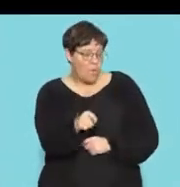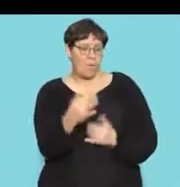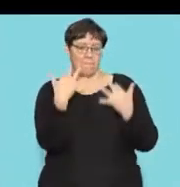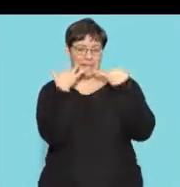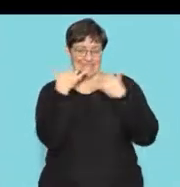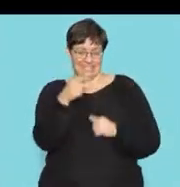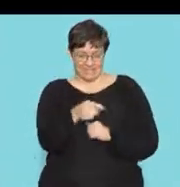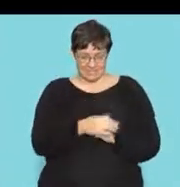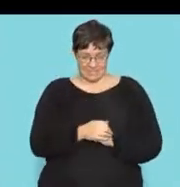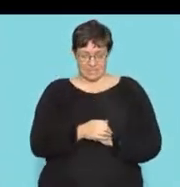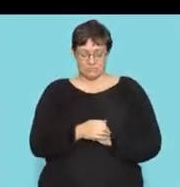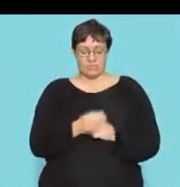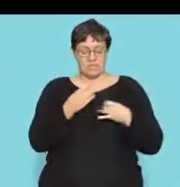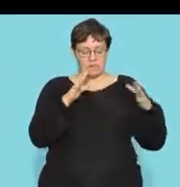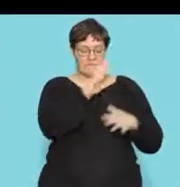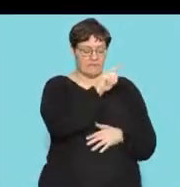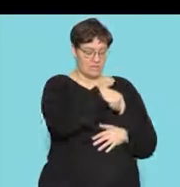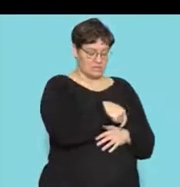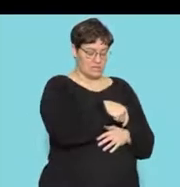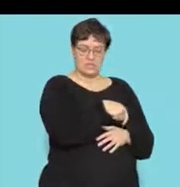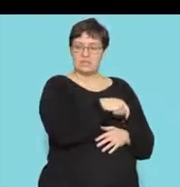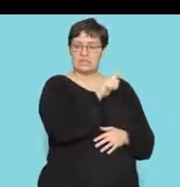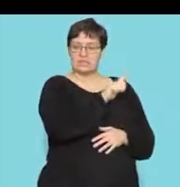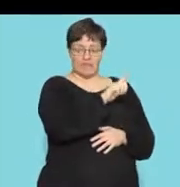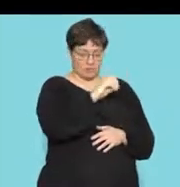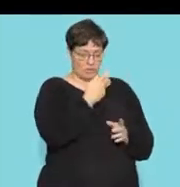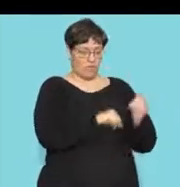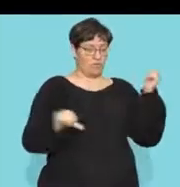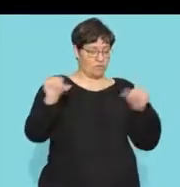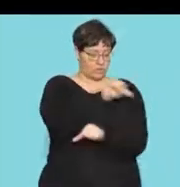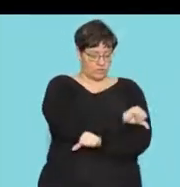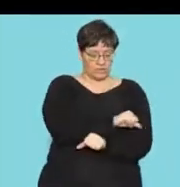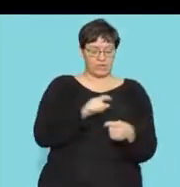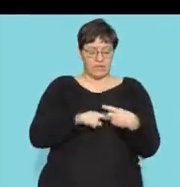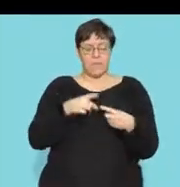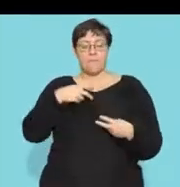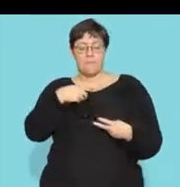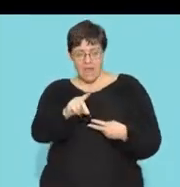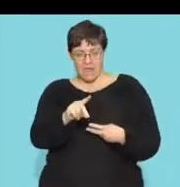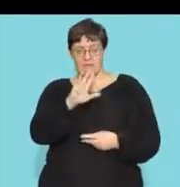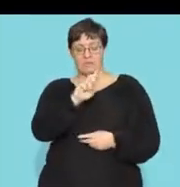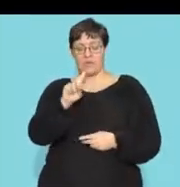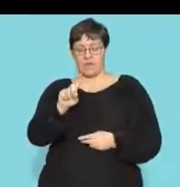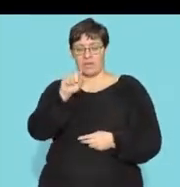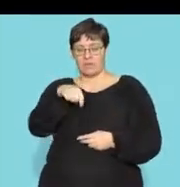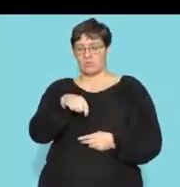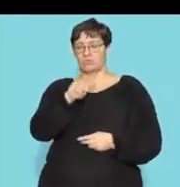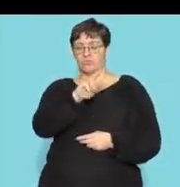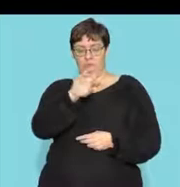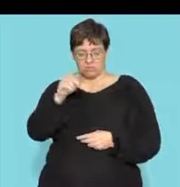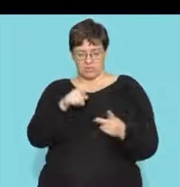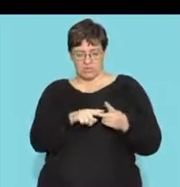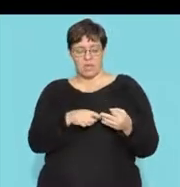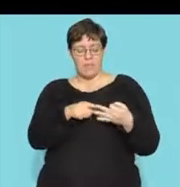the 5,700, which was your reversal. Then you bought for cash 51,200. You bought on